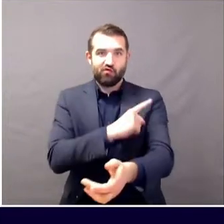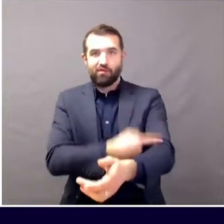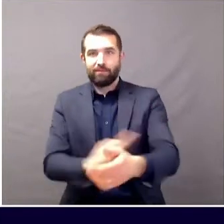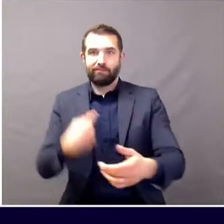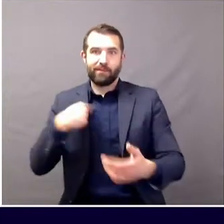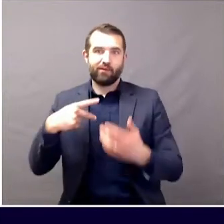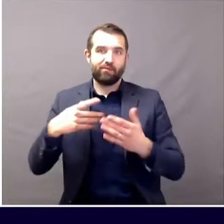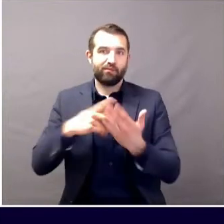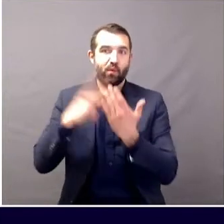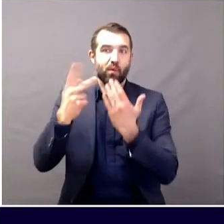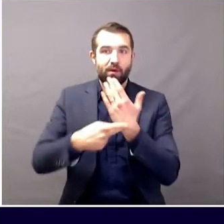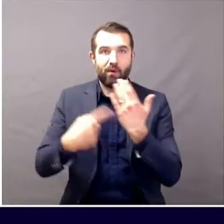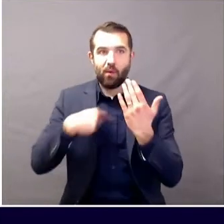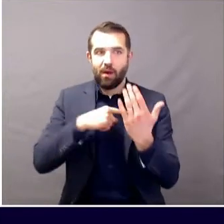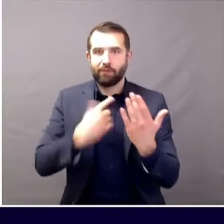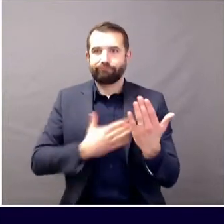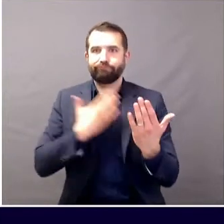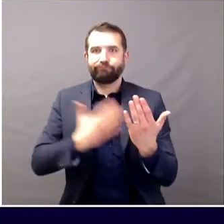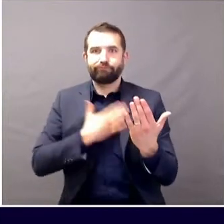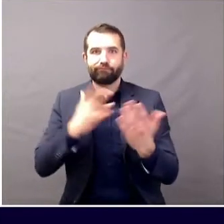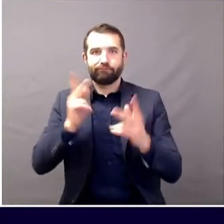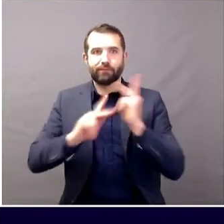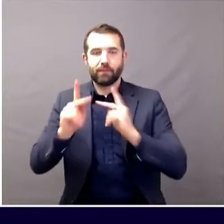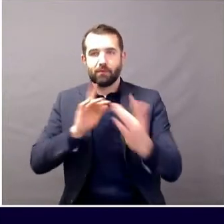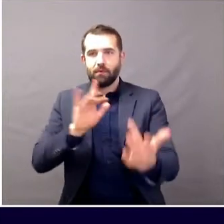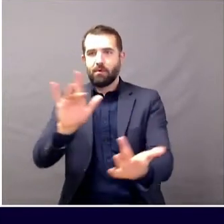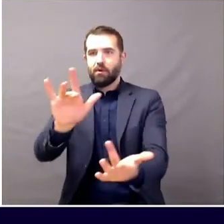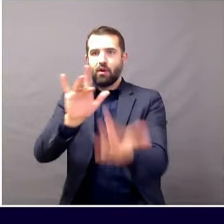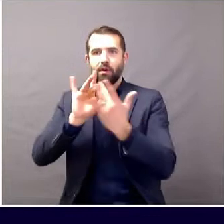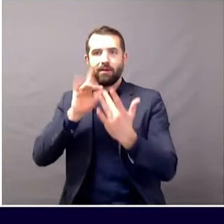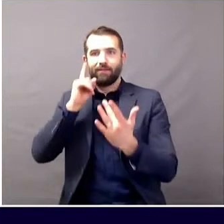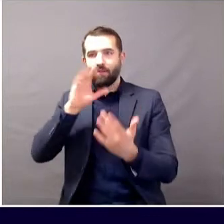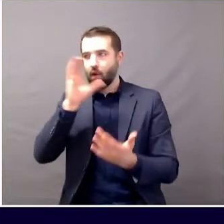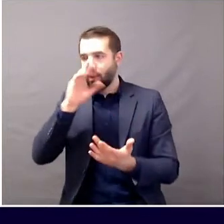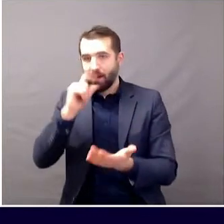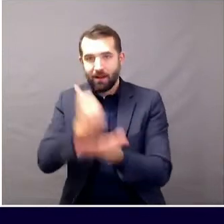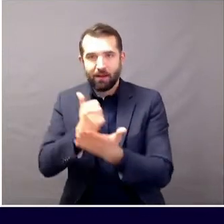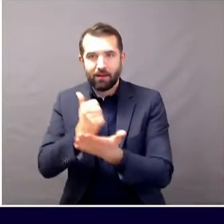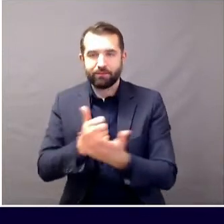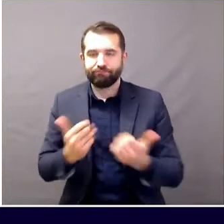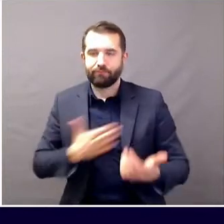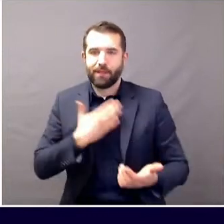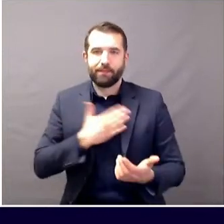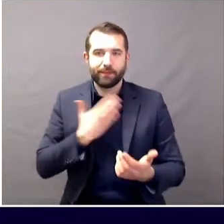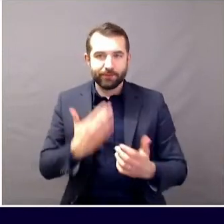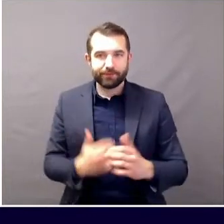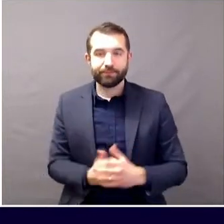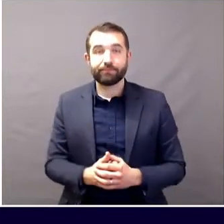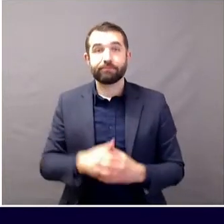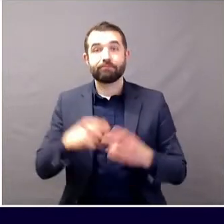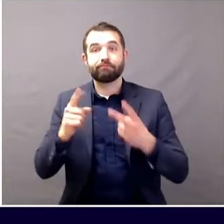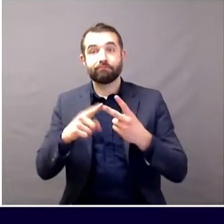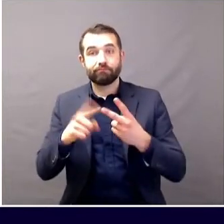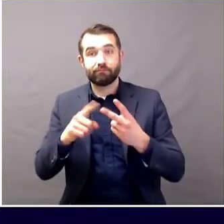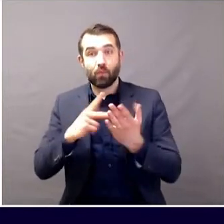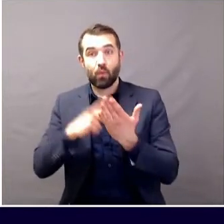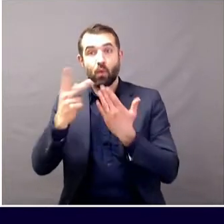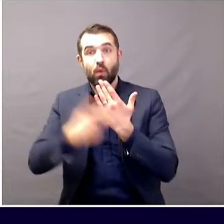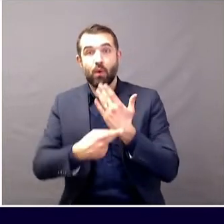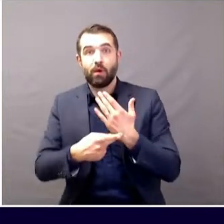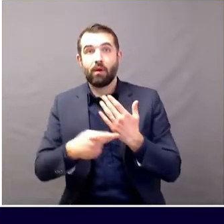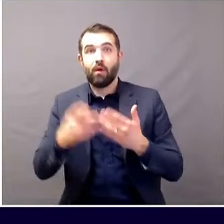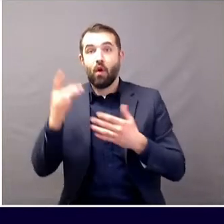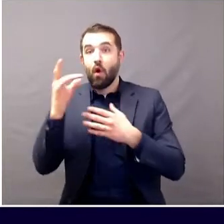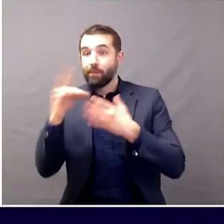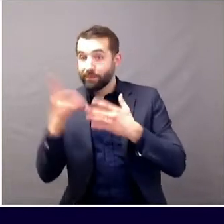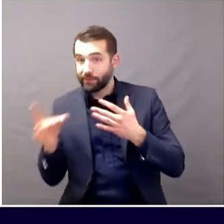of resources and reaching out for help. Just briefly, the Options program stands for Overdose Prevention through